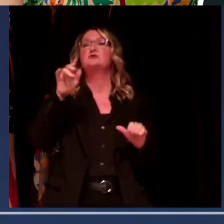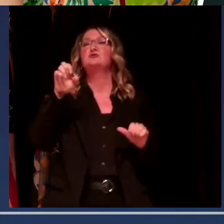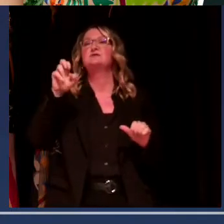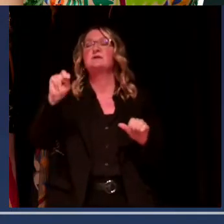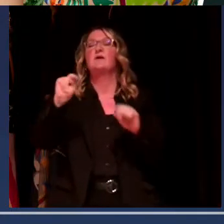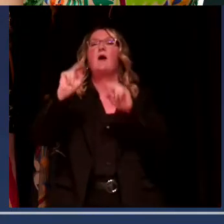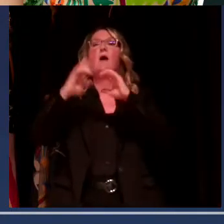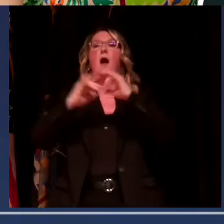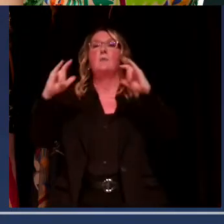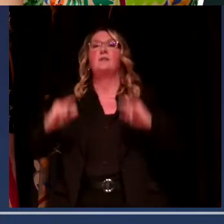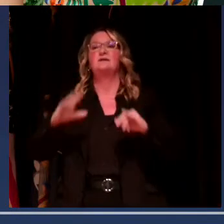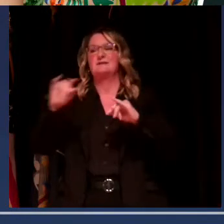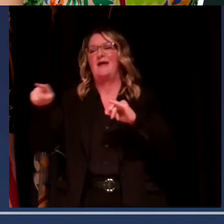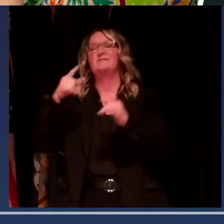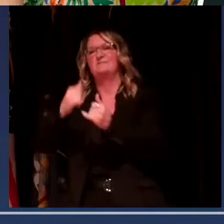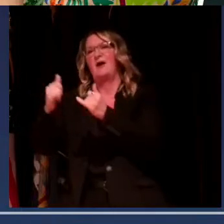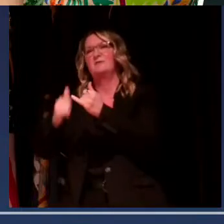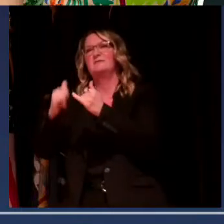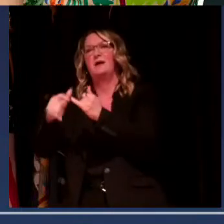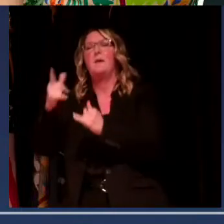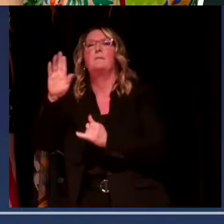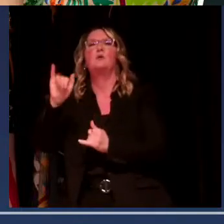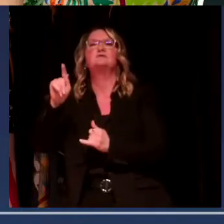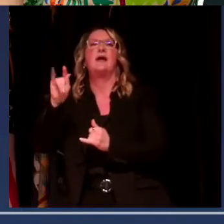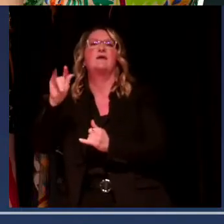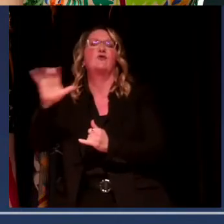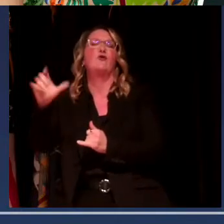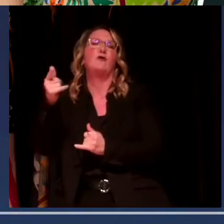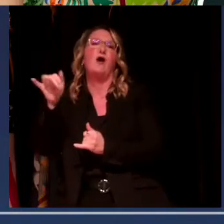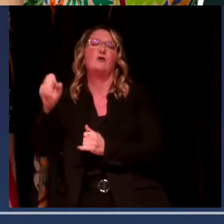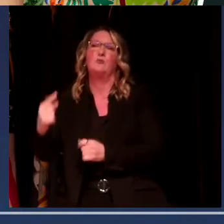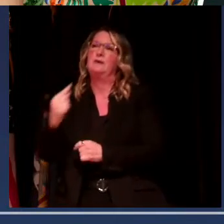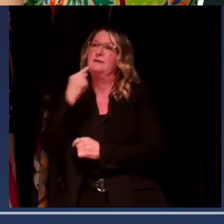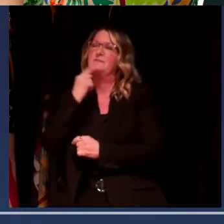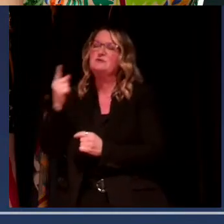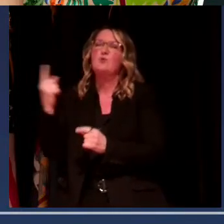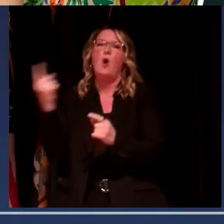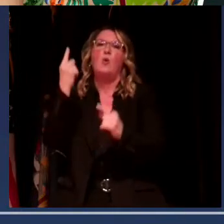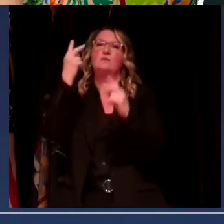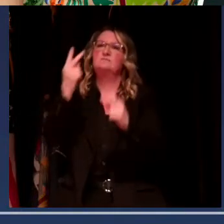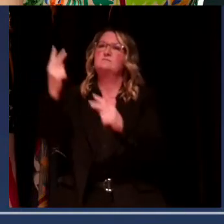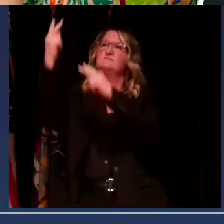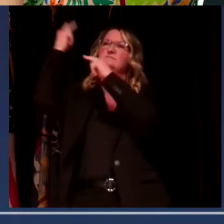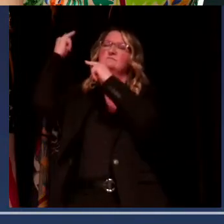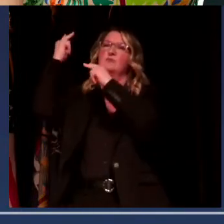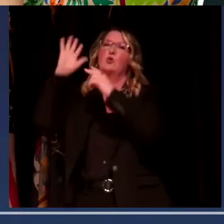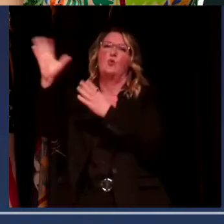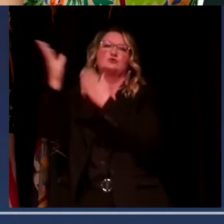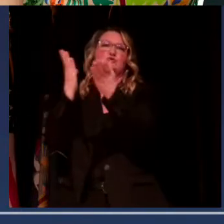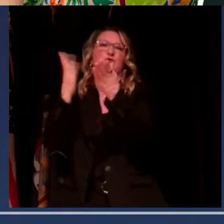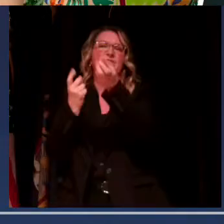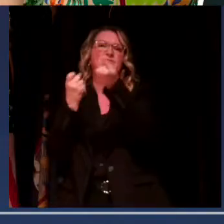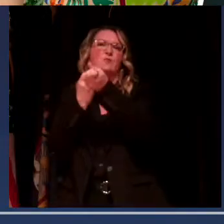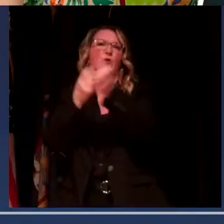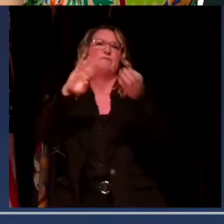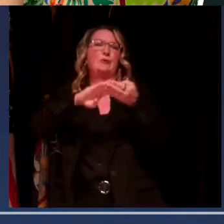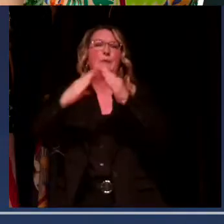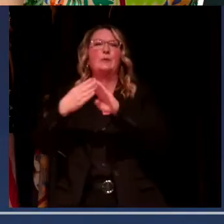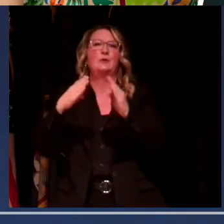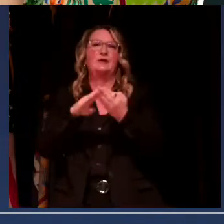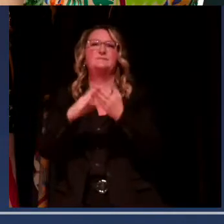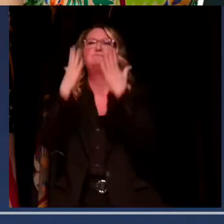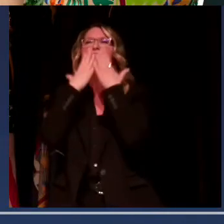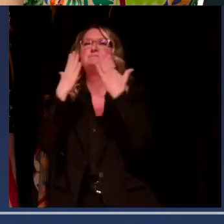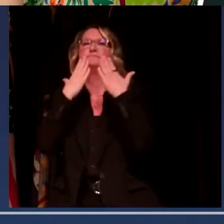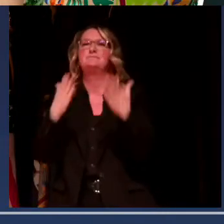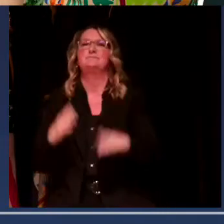and finally at the Botanical Gardens. We miss you, Mark, and we will always remember your service to our community. Thank you.